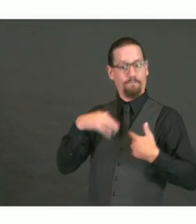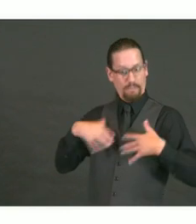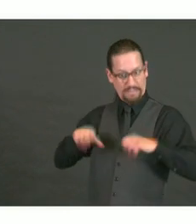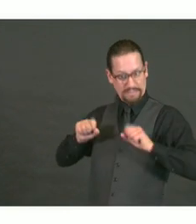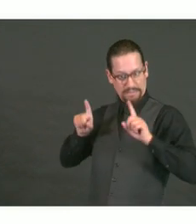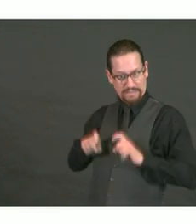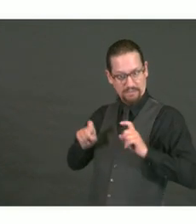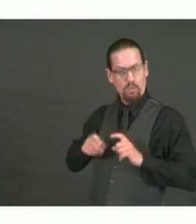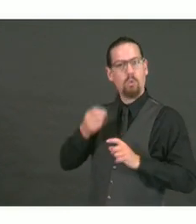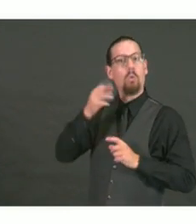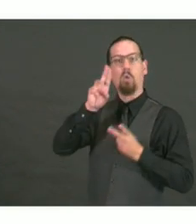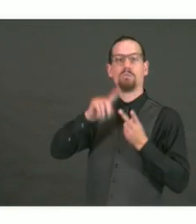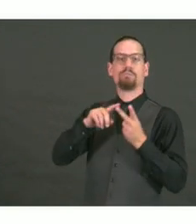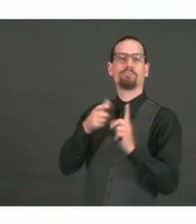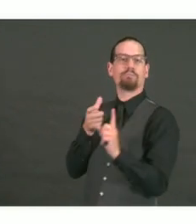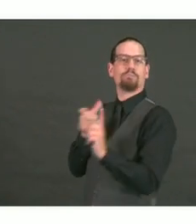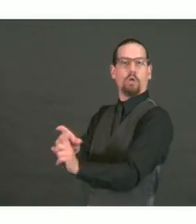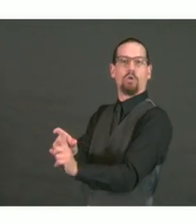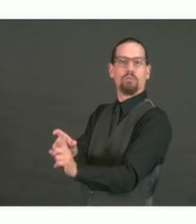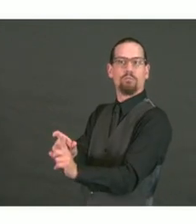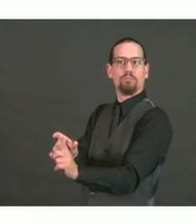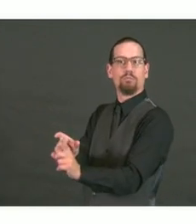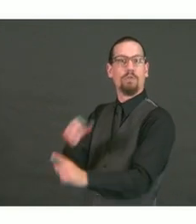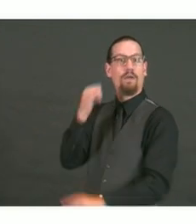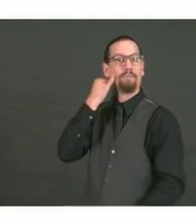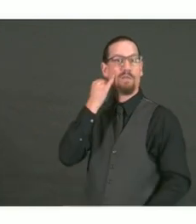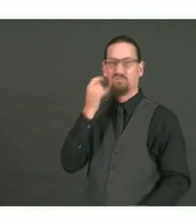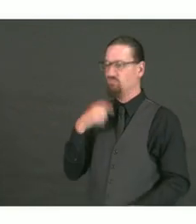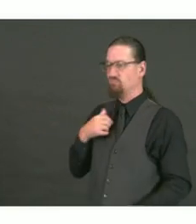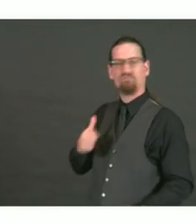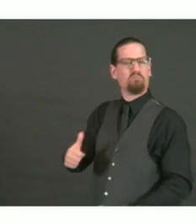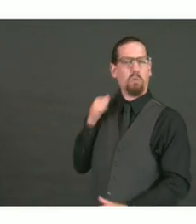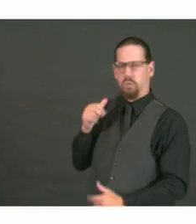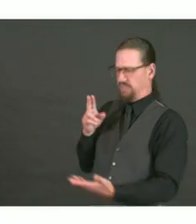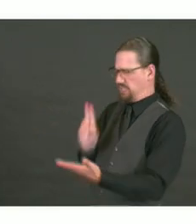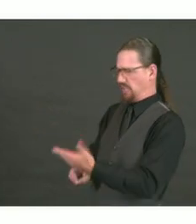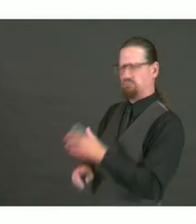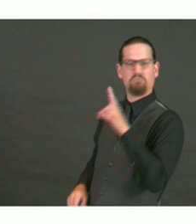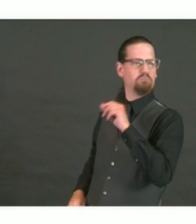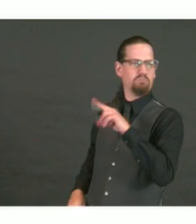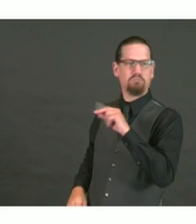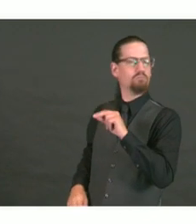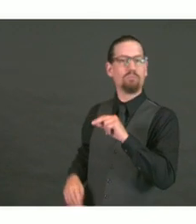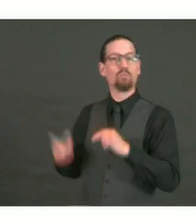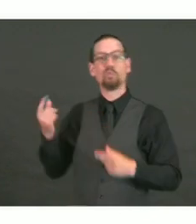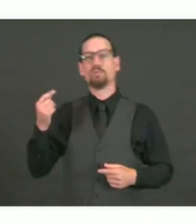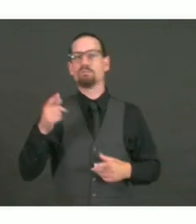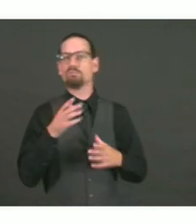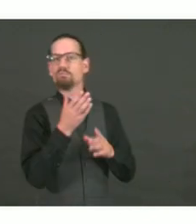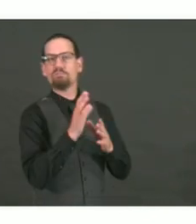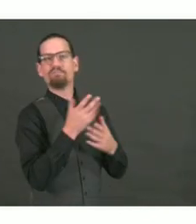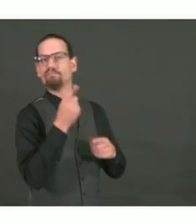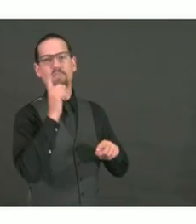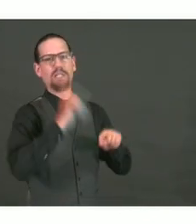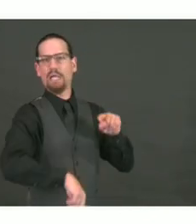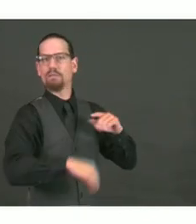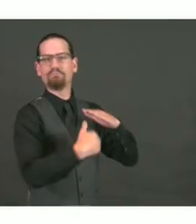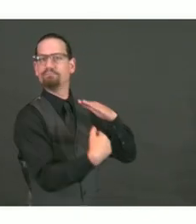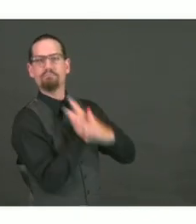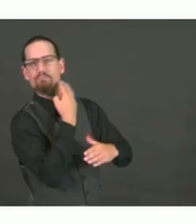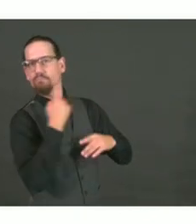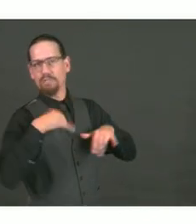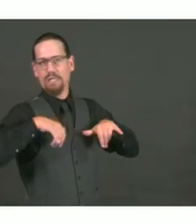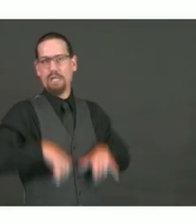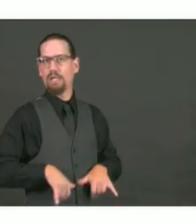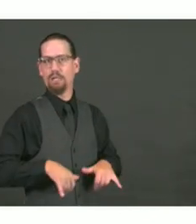that, they will not be able to stay in Rhode Island. So, in other words, if you